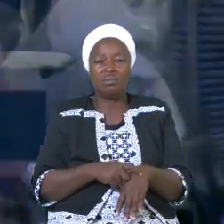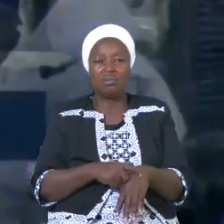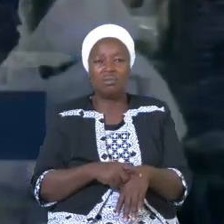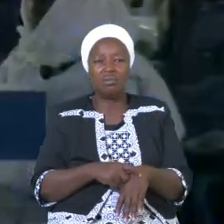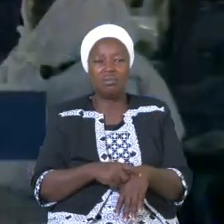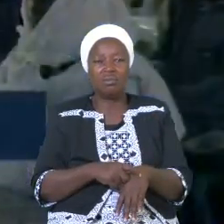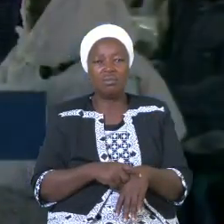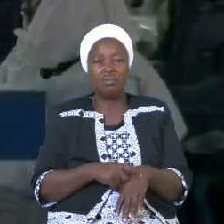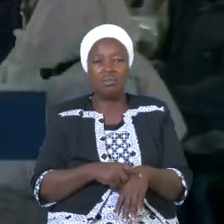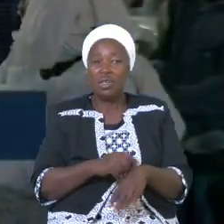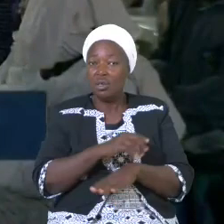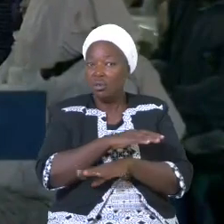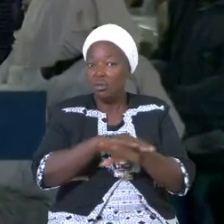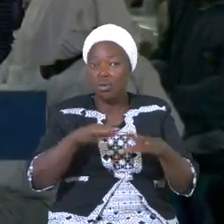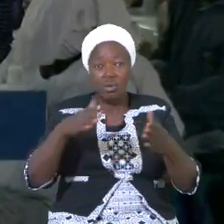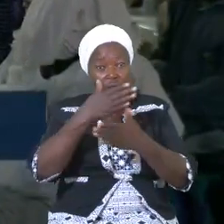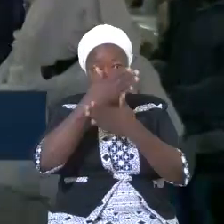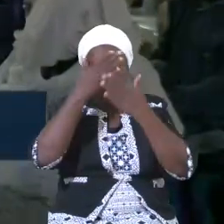don't forget